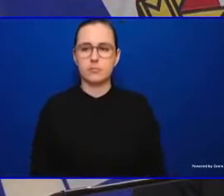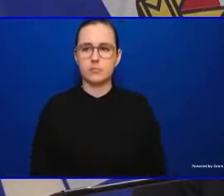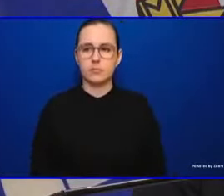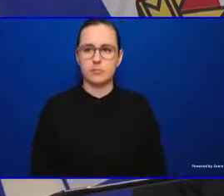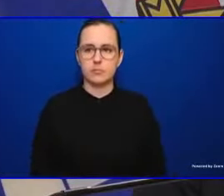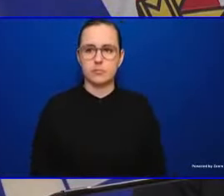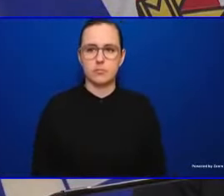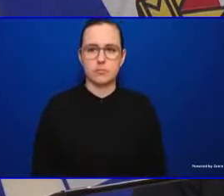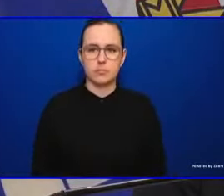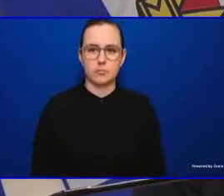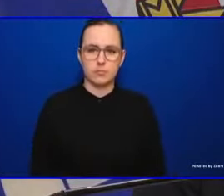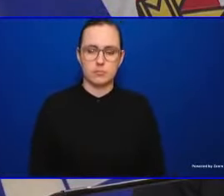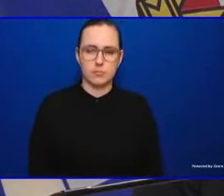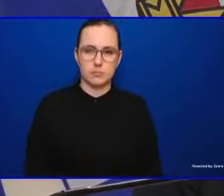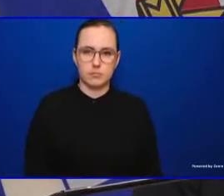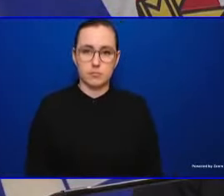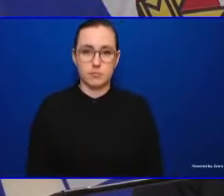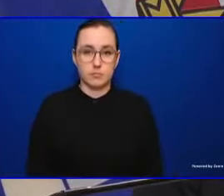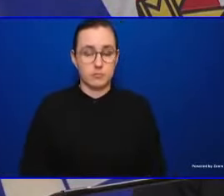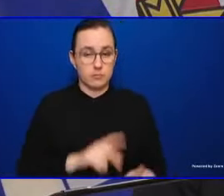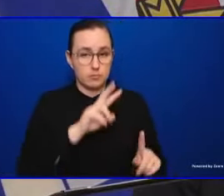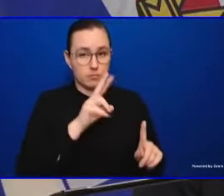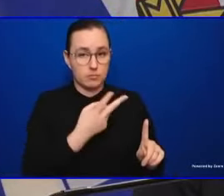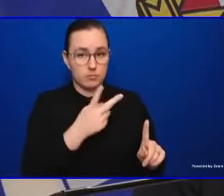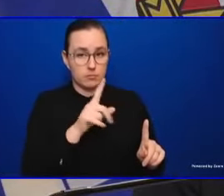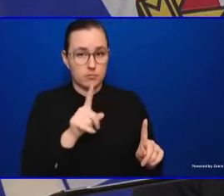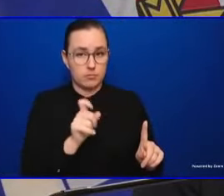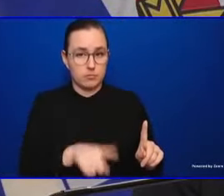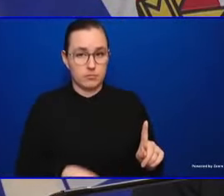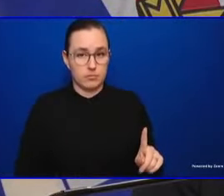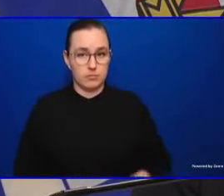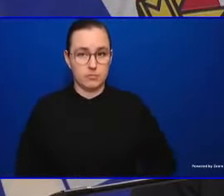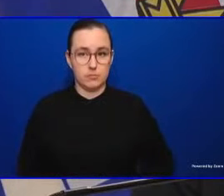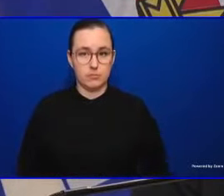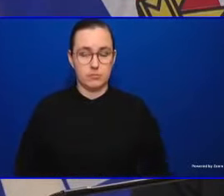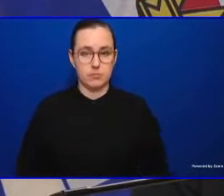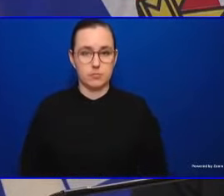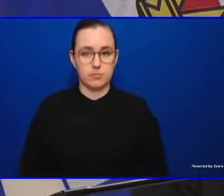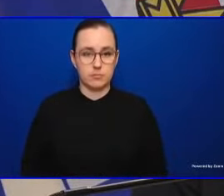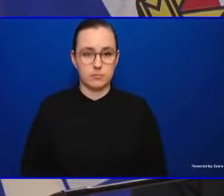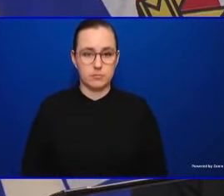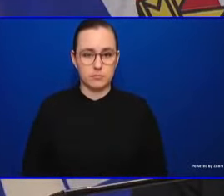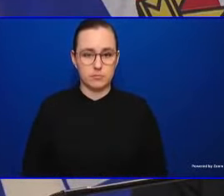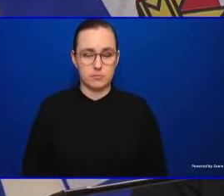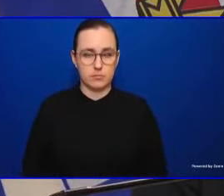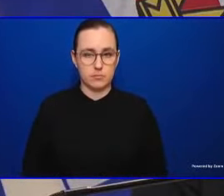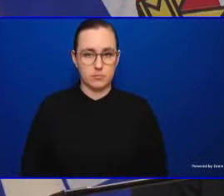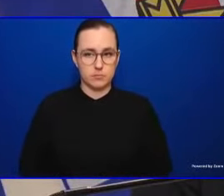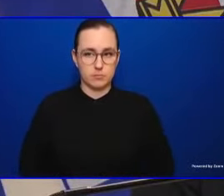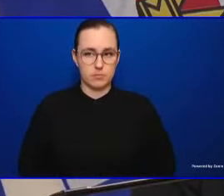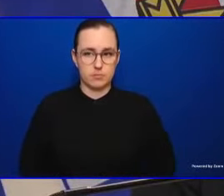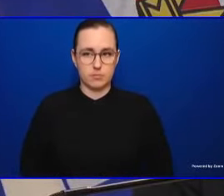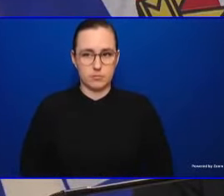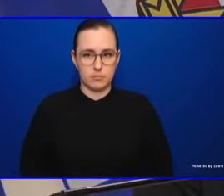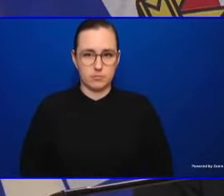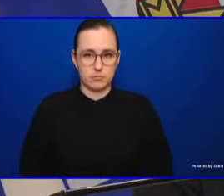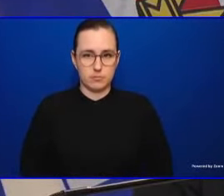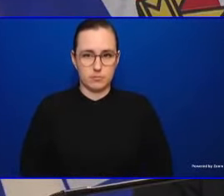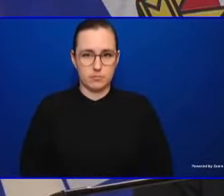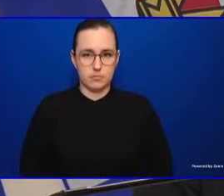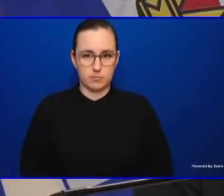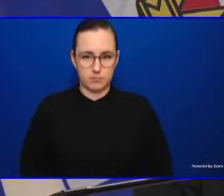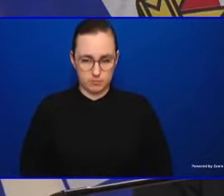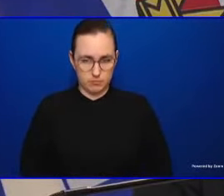Unrelated follow-up, that's to with hospitalizations of COVID patients, can you clarify how they are counted as COVID